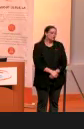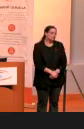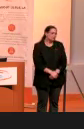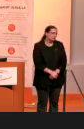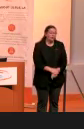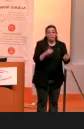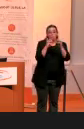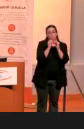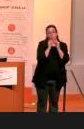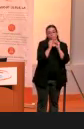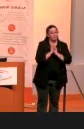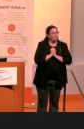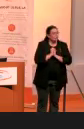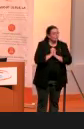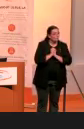Oh, we have one more.